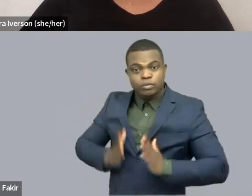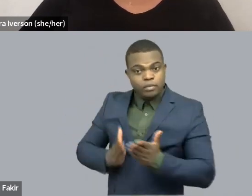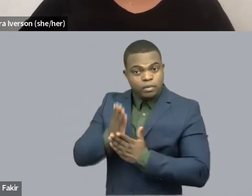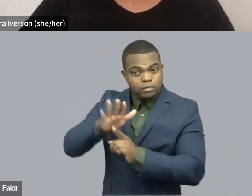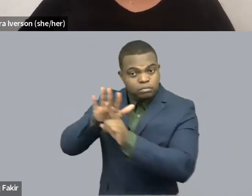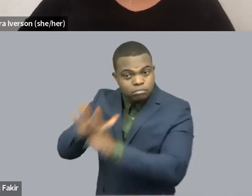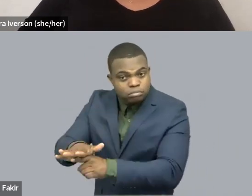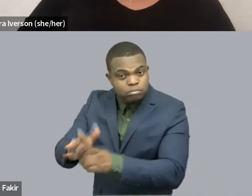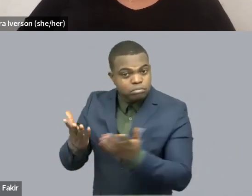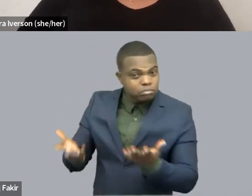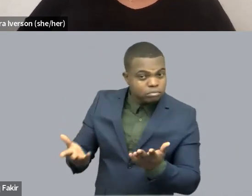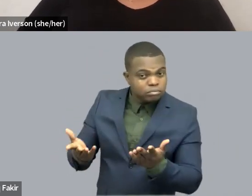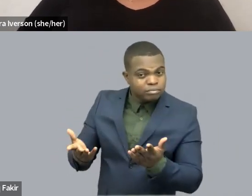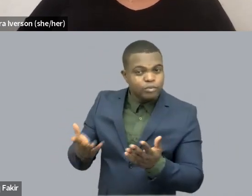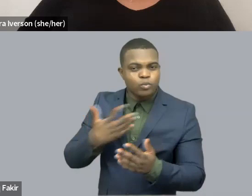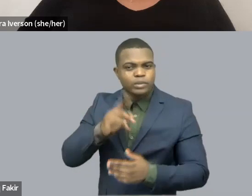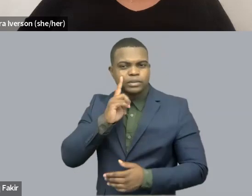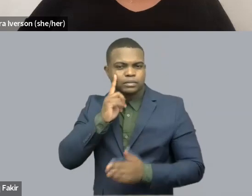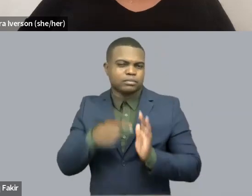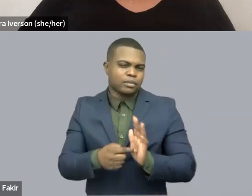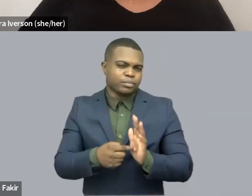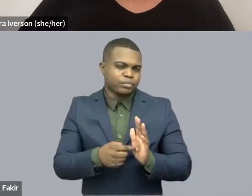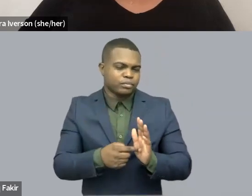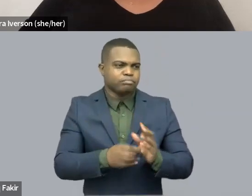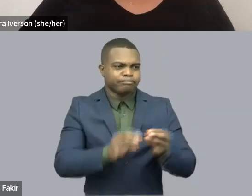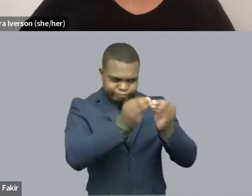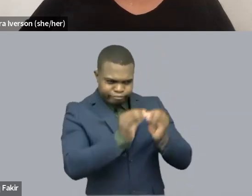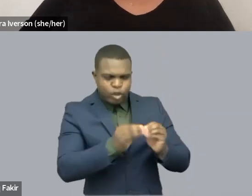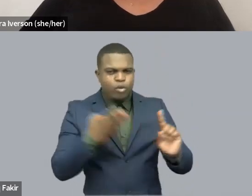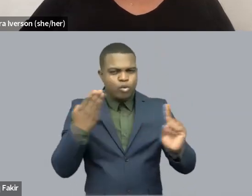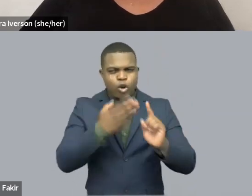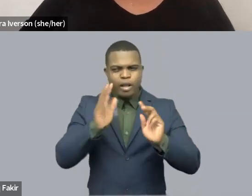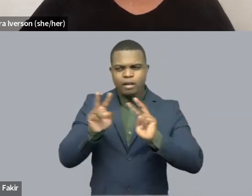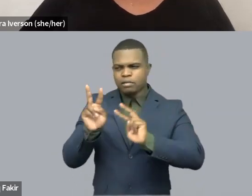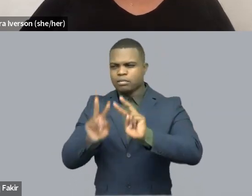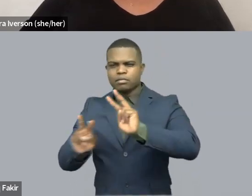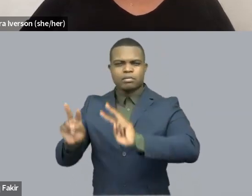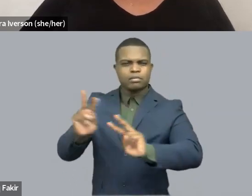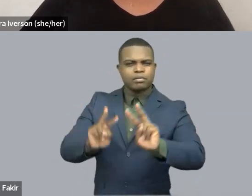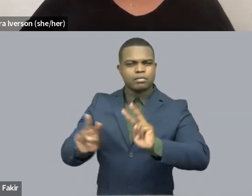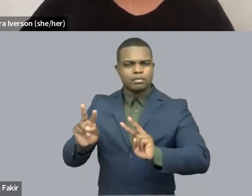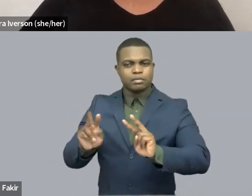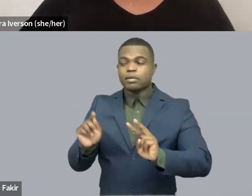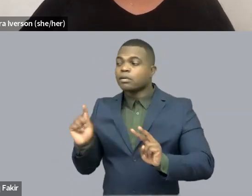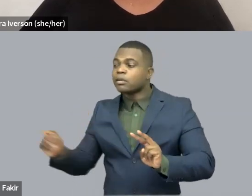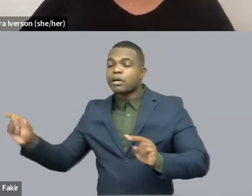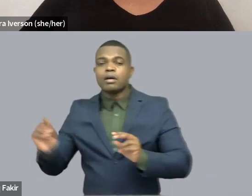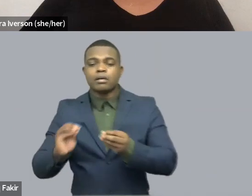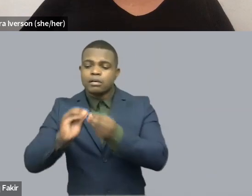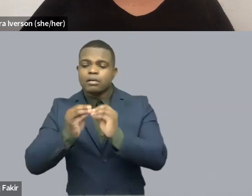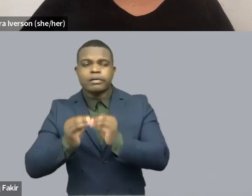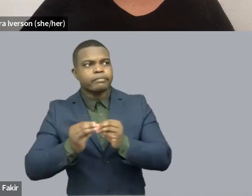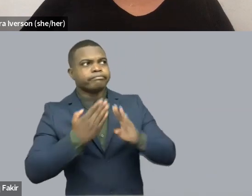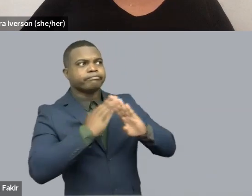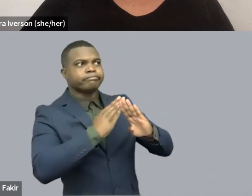is compatible with human rights. And so the idea that private sector would be involved in a conversation or